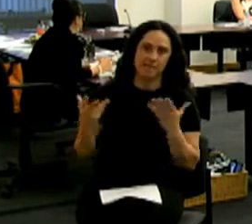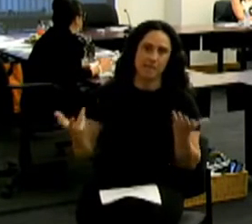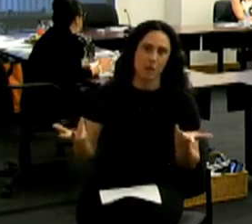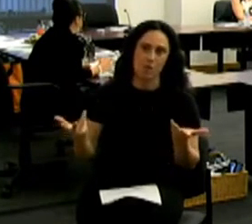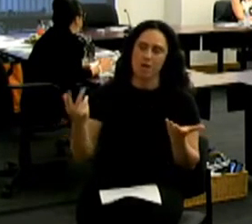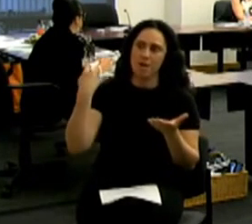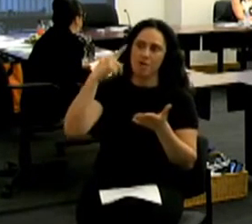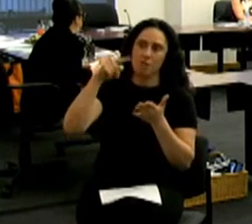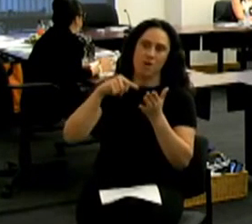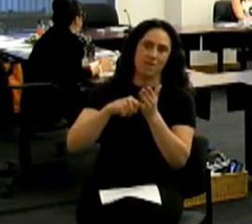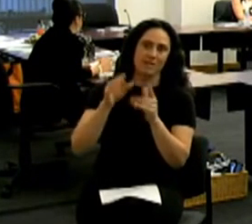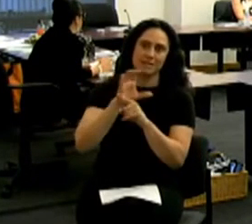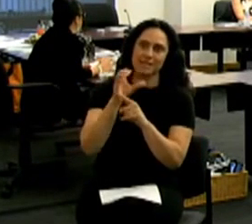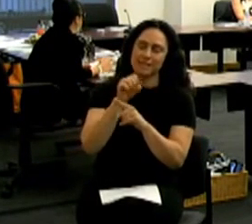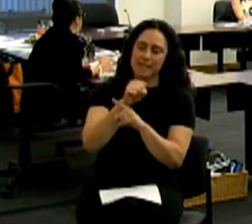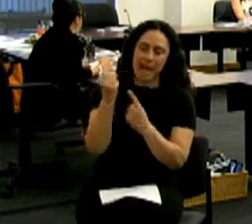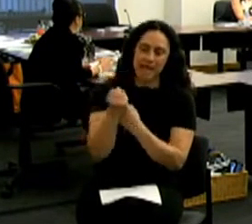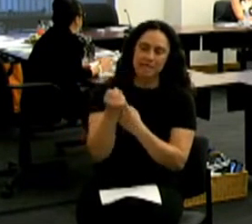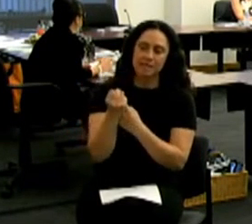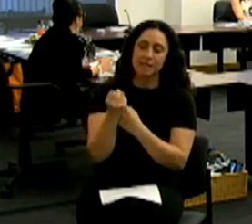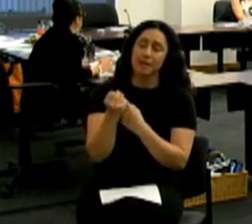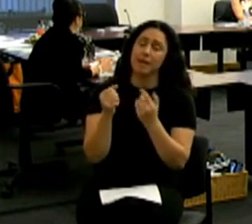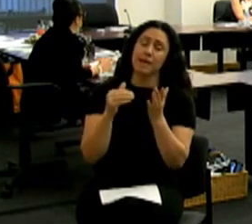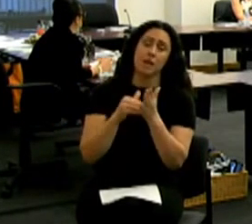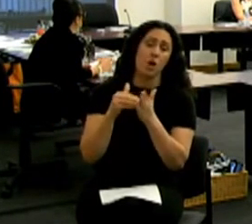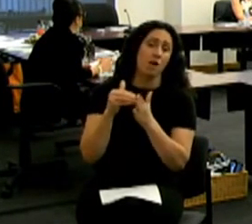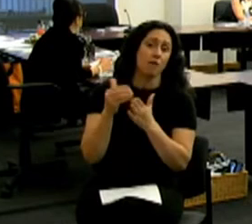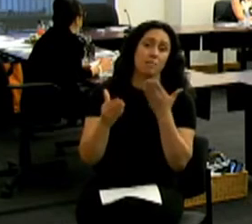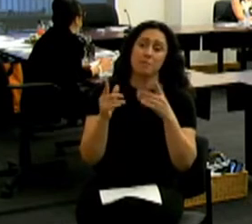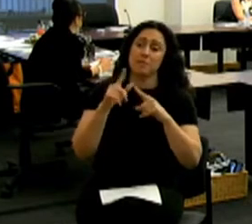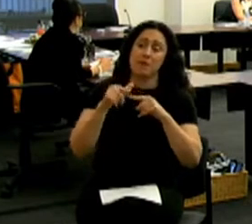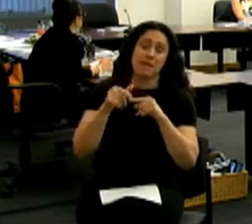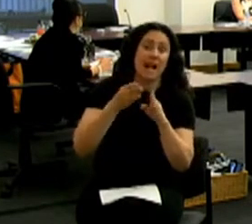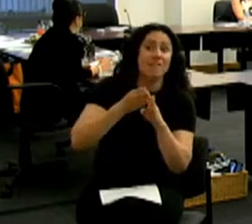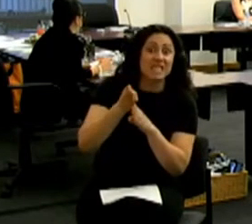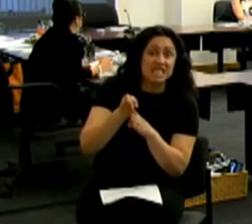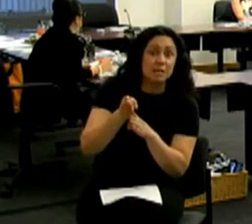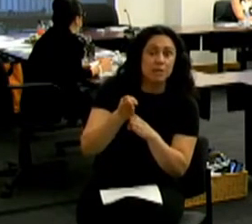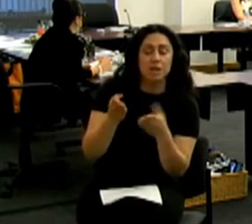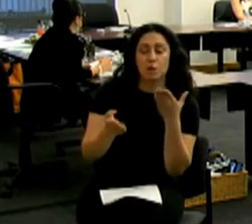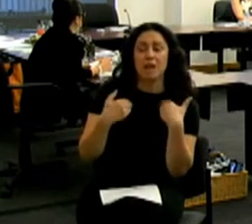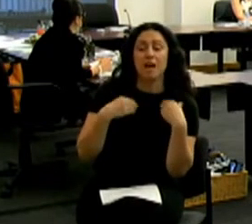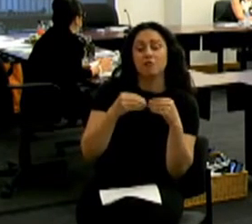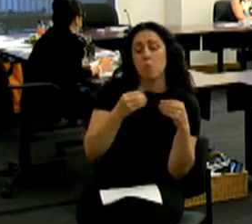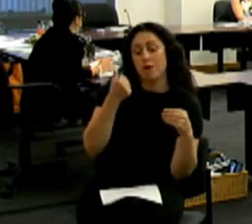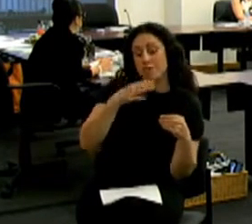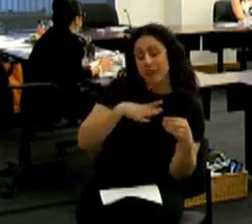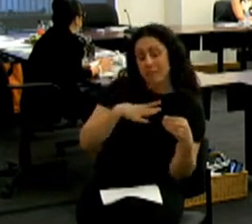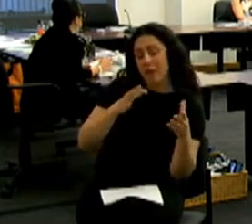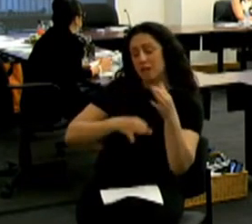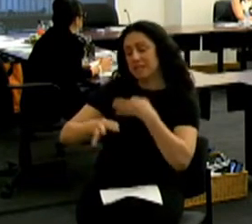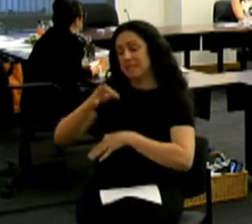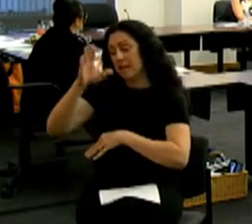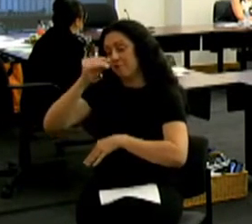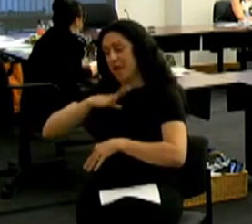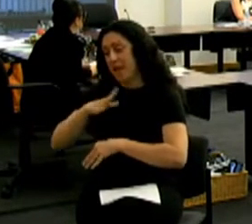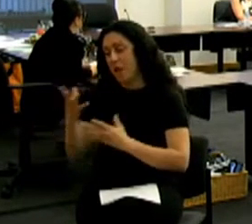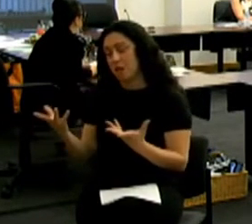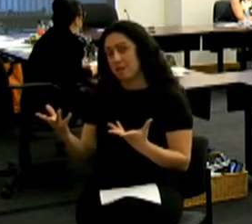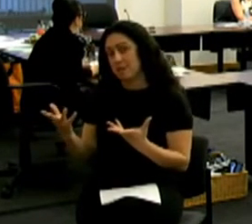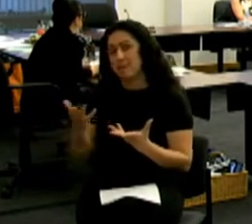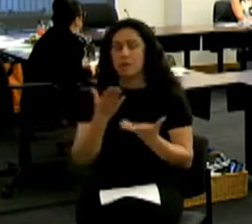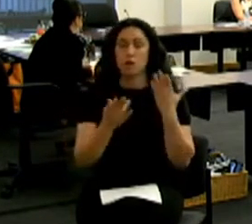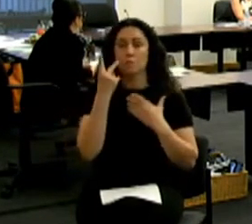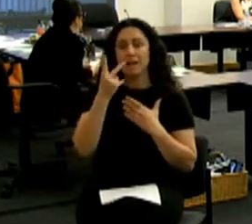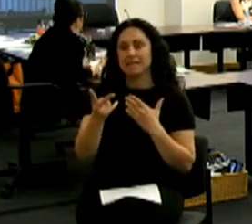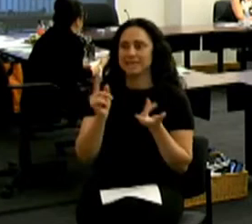So in this case, and you know, all too often, maybe depending on the discipline, you may have more female rather than male. You